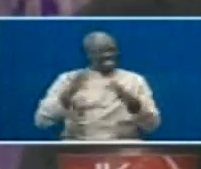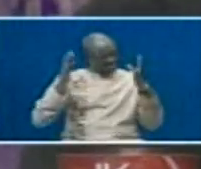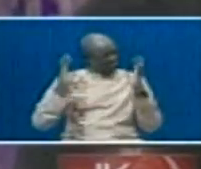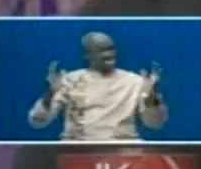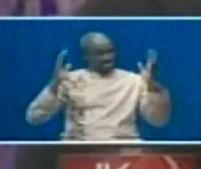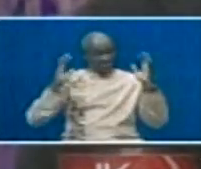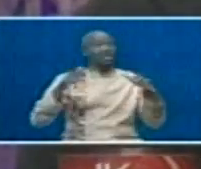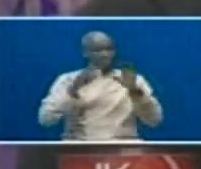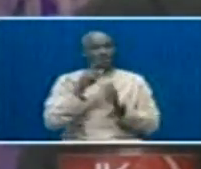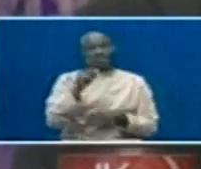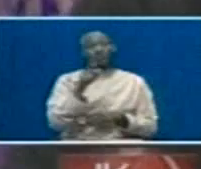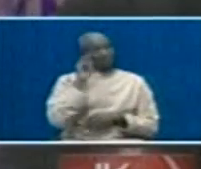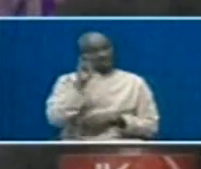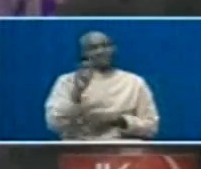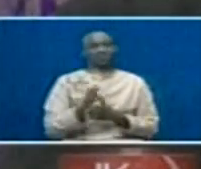Oh, definitely. Yeah.